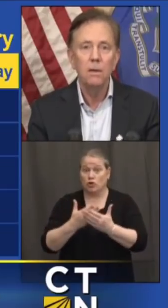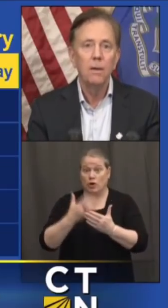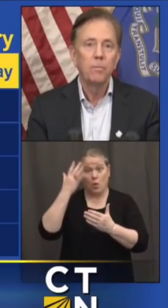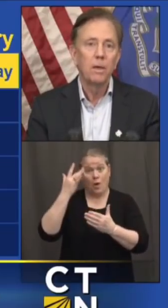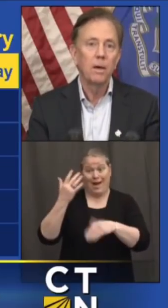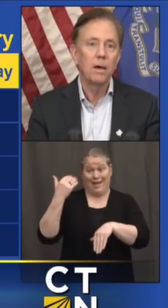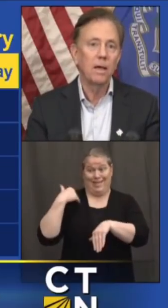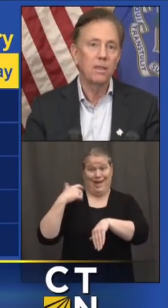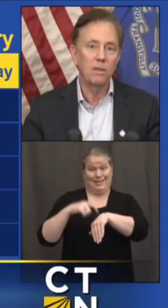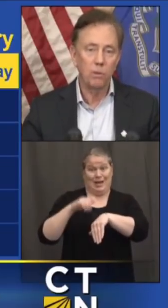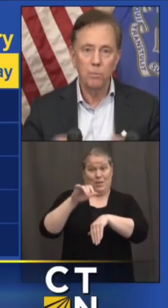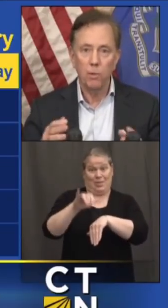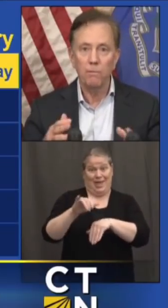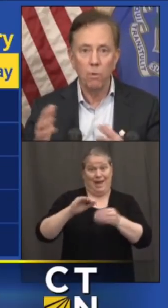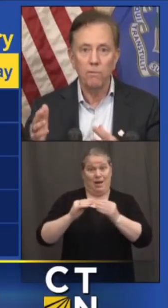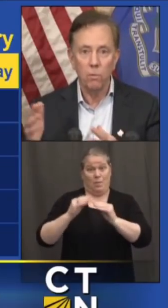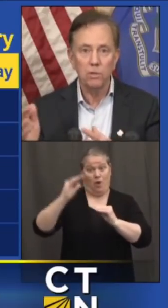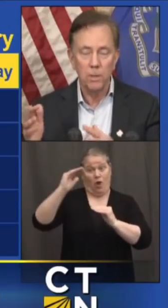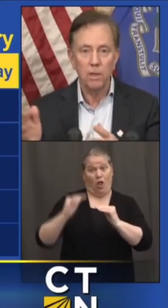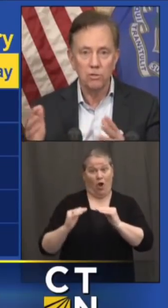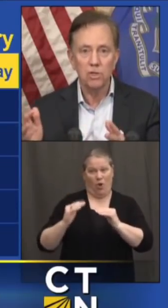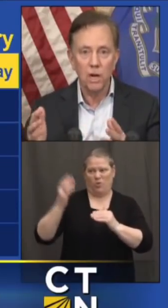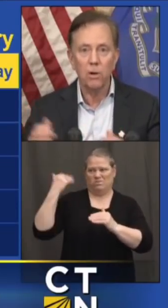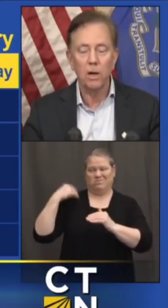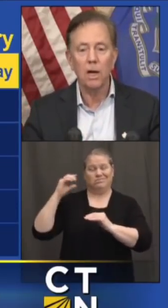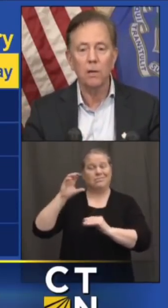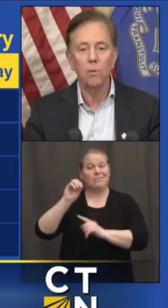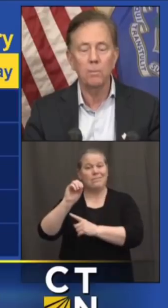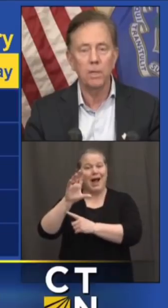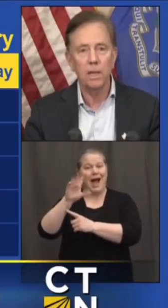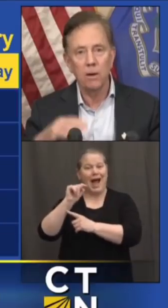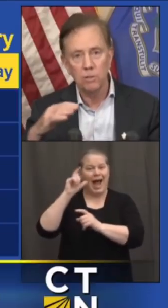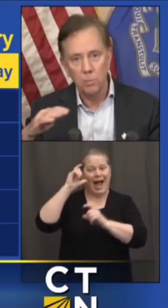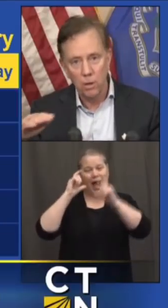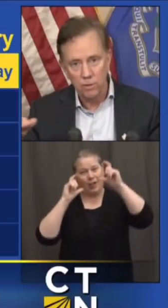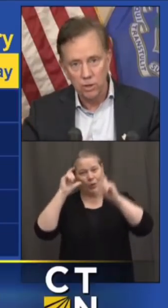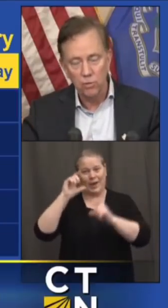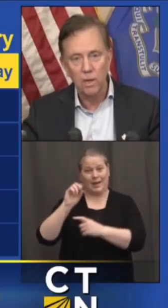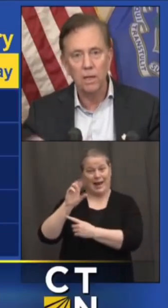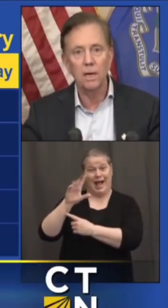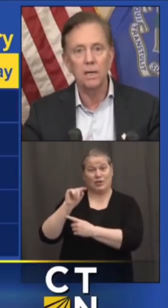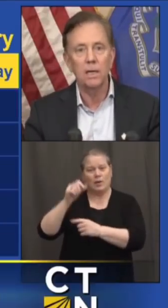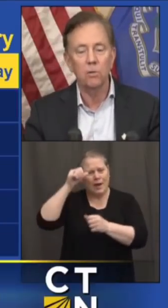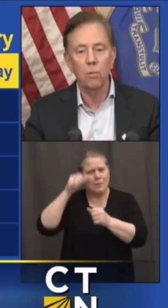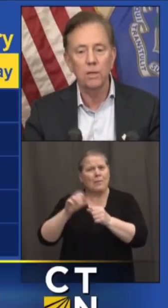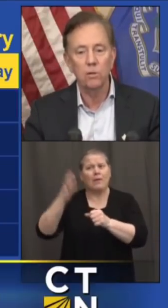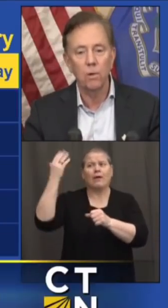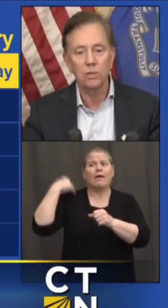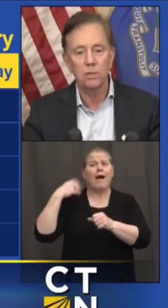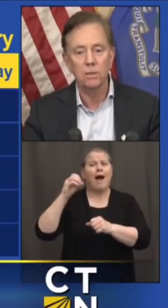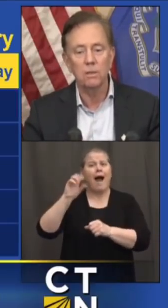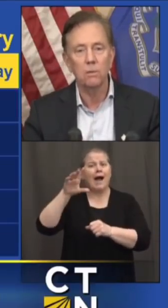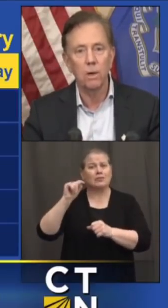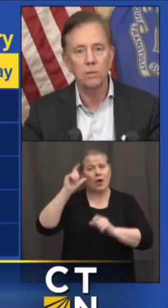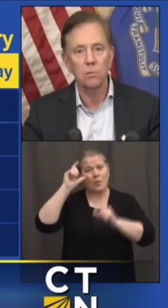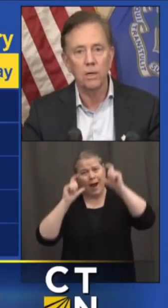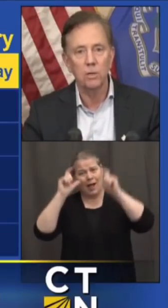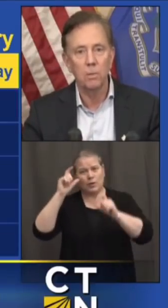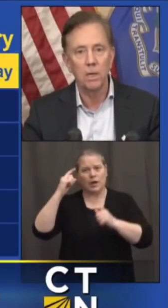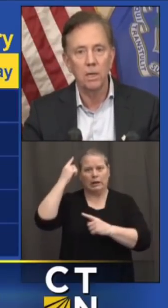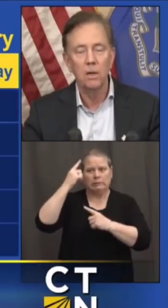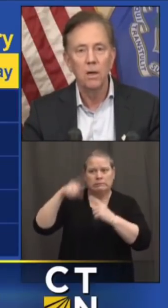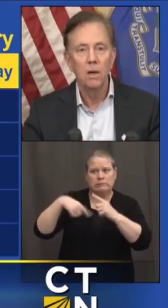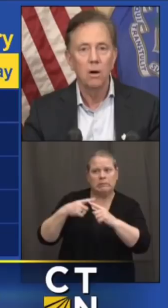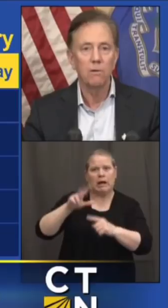Halloween. I think 3.14 seemed a little scary on Halloween, but now it's part of a trend line in the right direction. The right